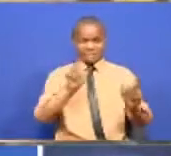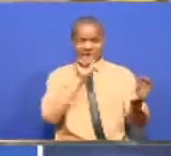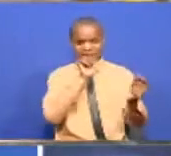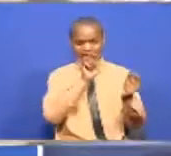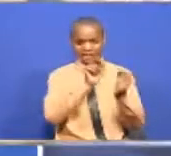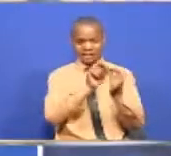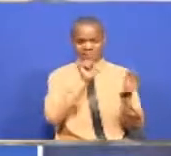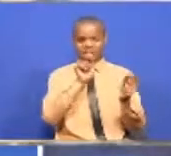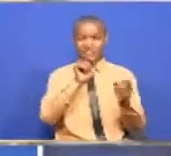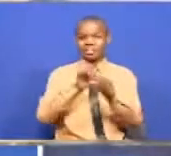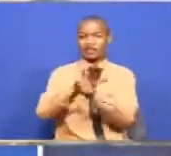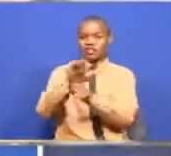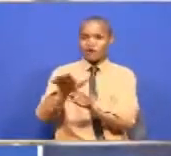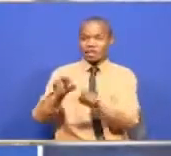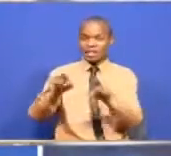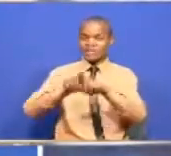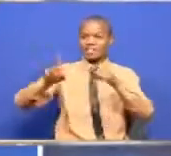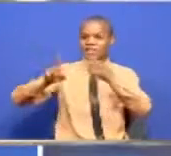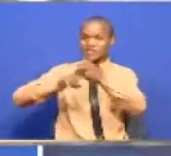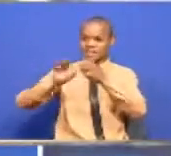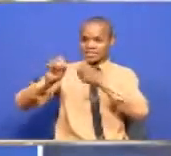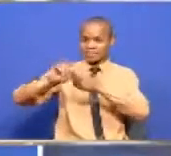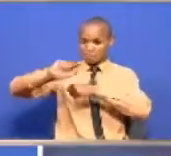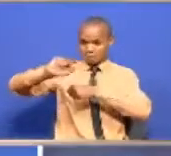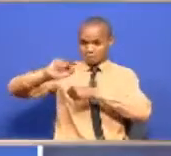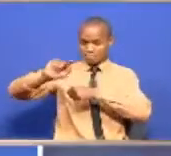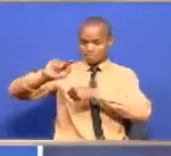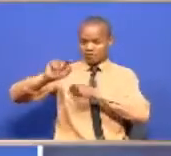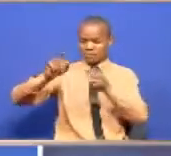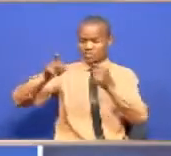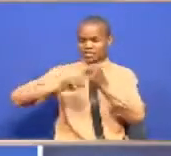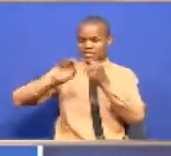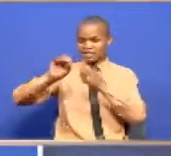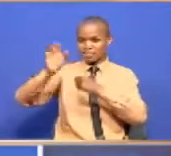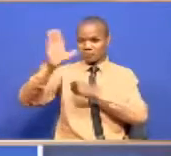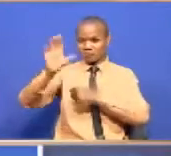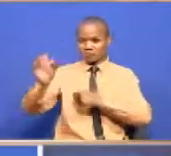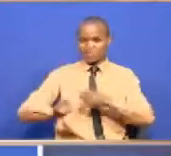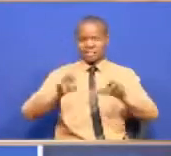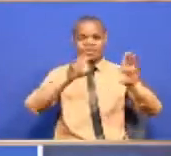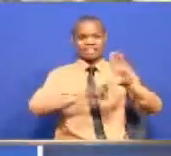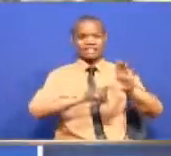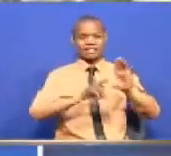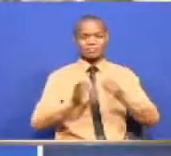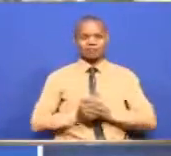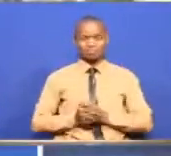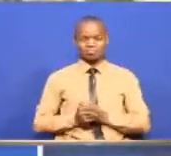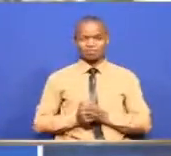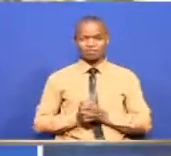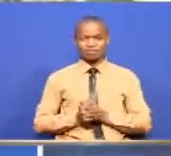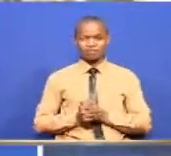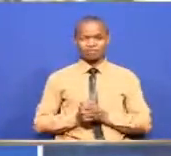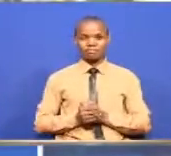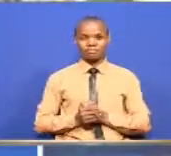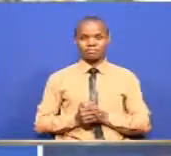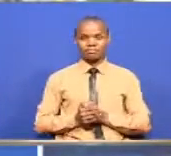and operate at 60% occupancy, among other requirements. Ben Chumba, reporting for Channel One News.